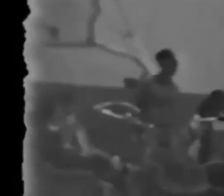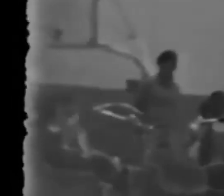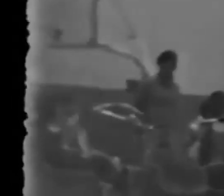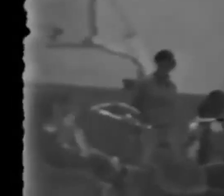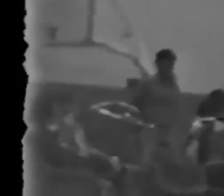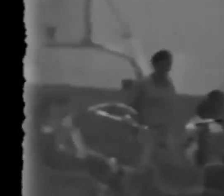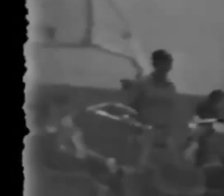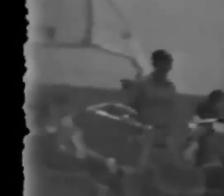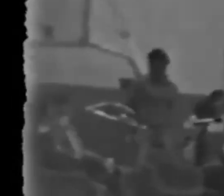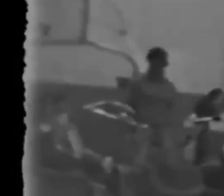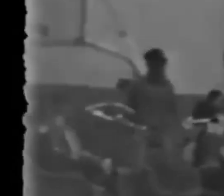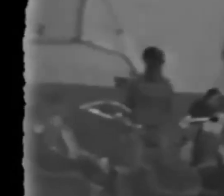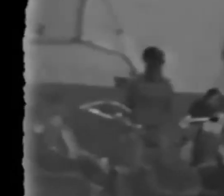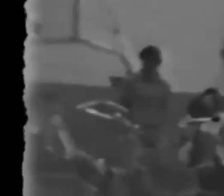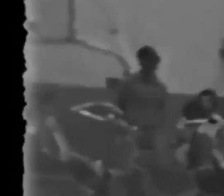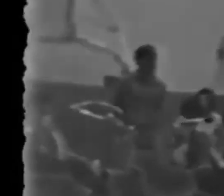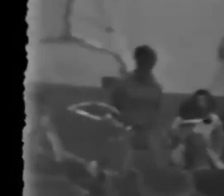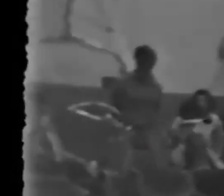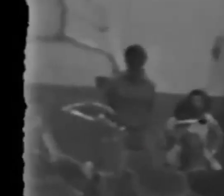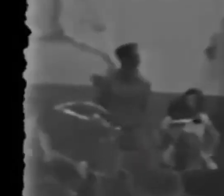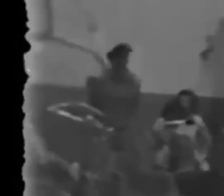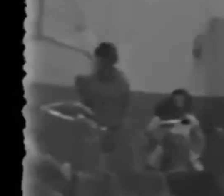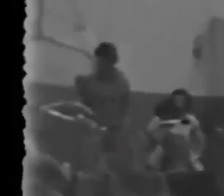Can be 9, can be